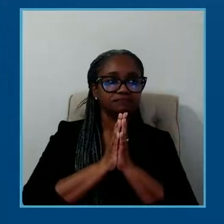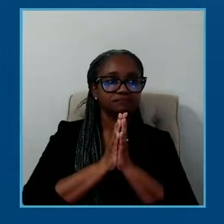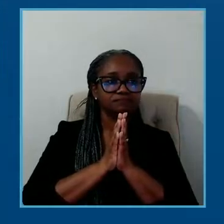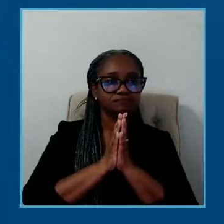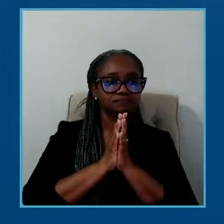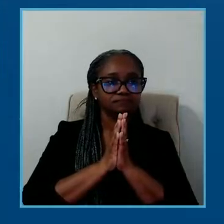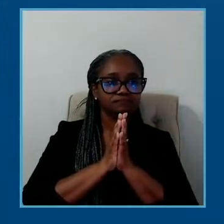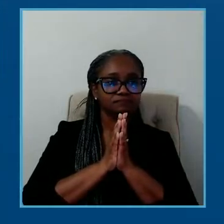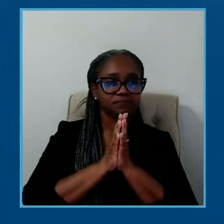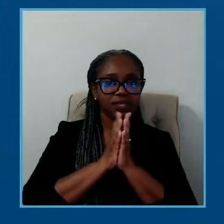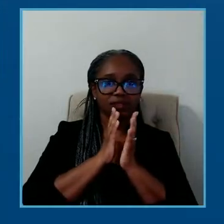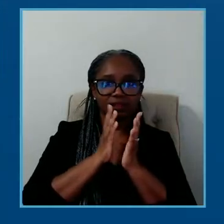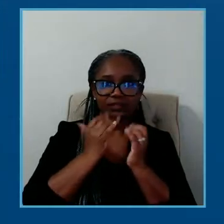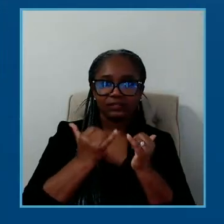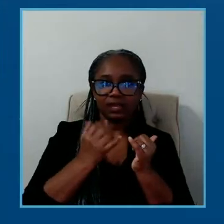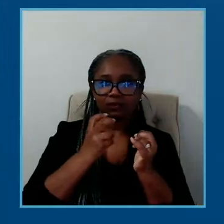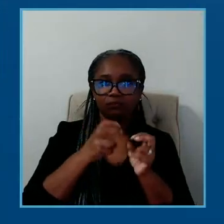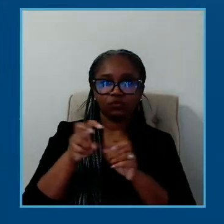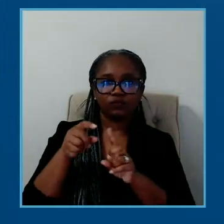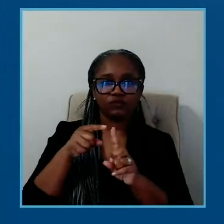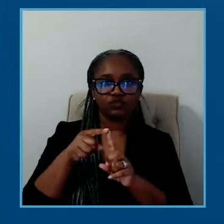Oh.